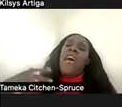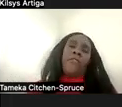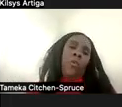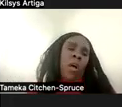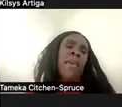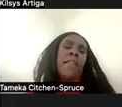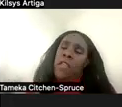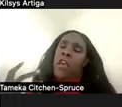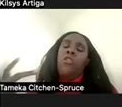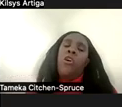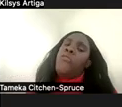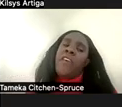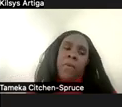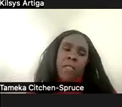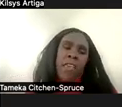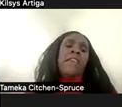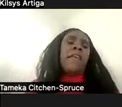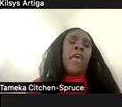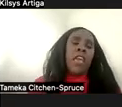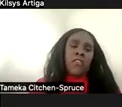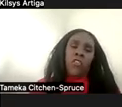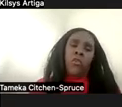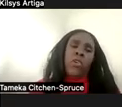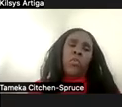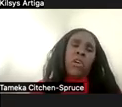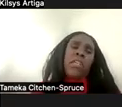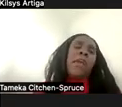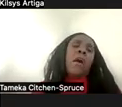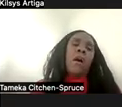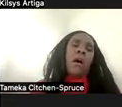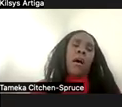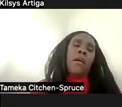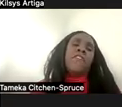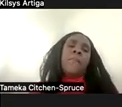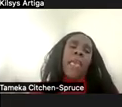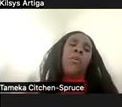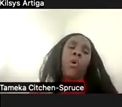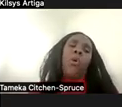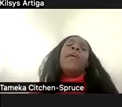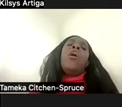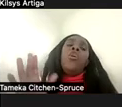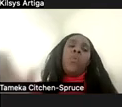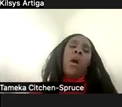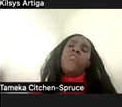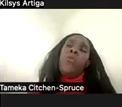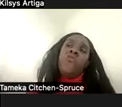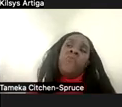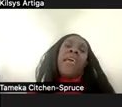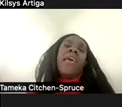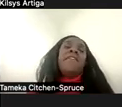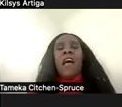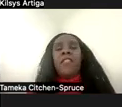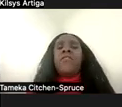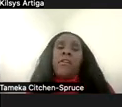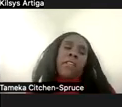also as a woman and those type of things. And so we really speak on cross